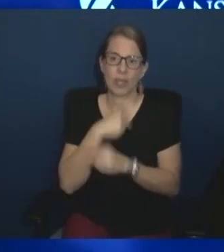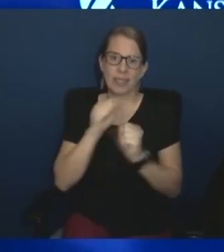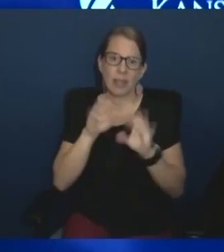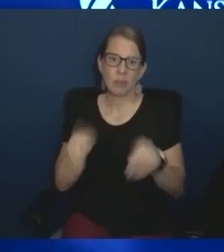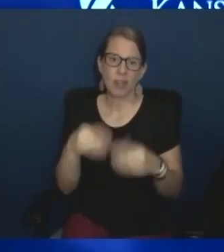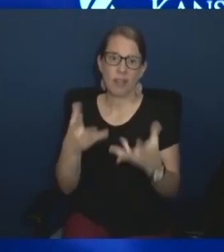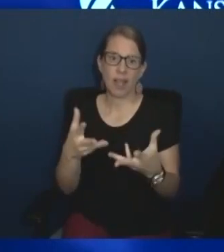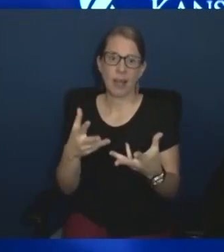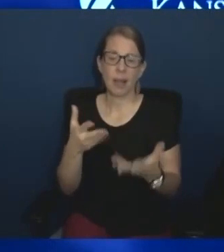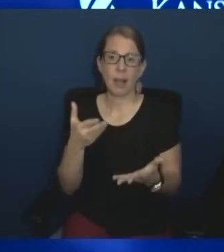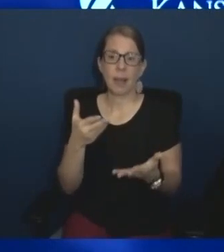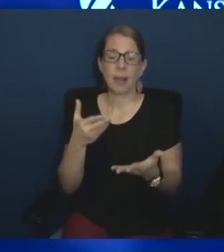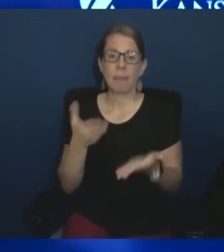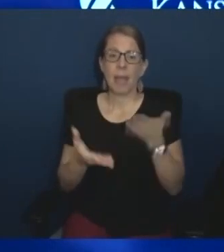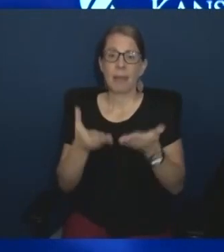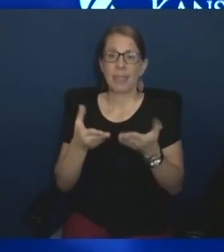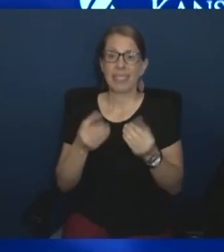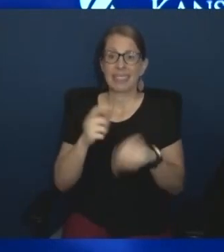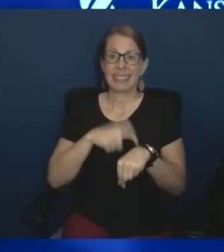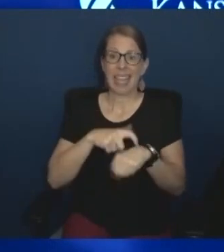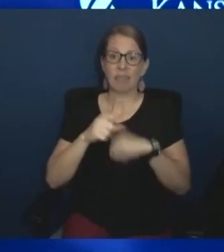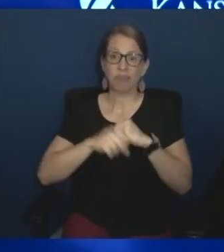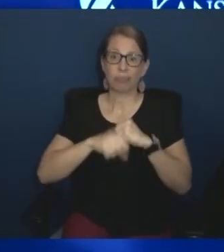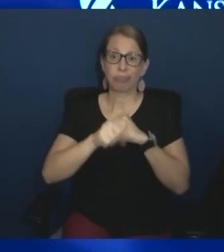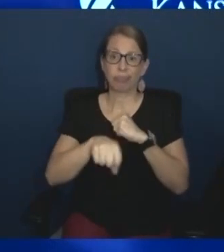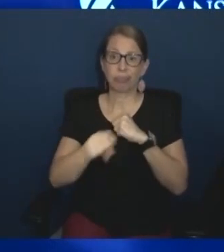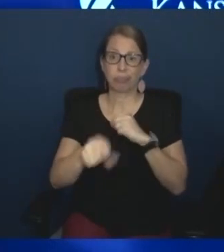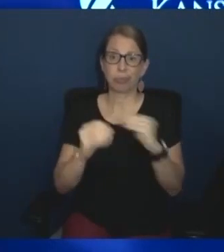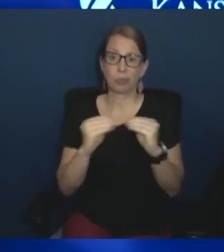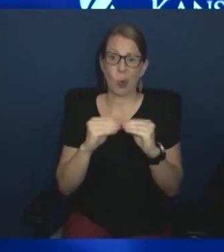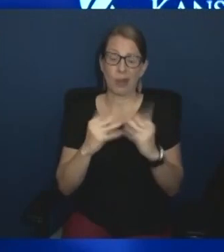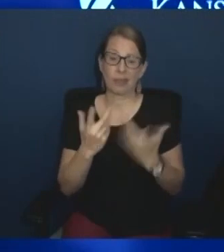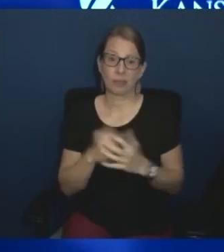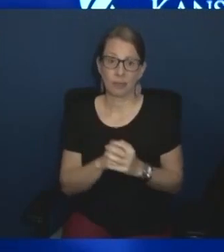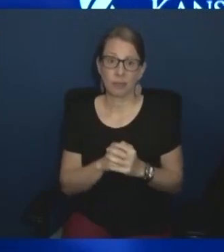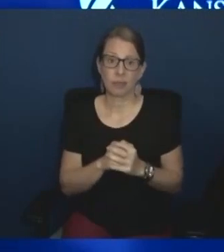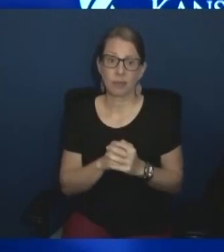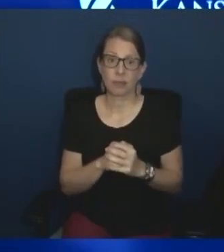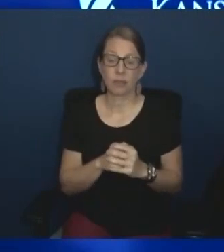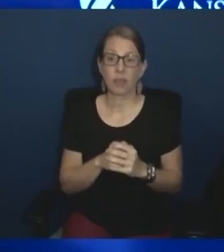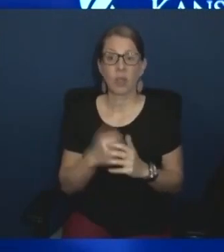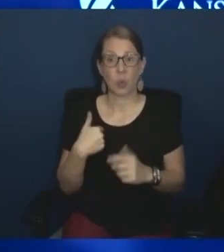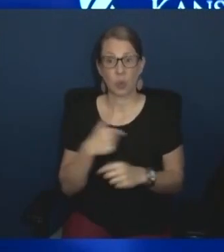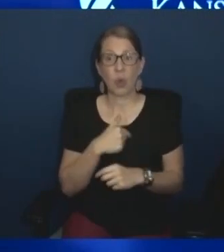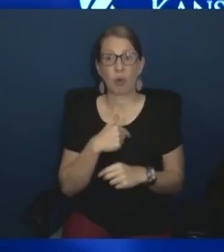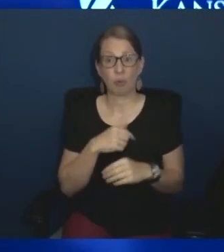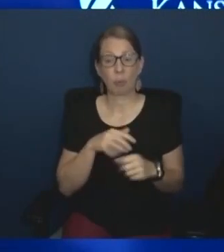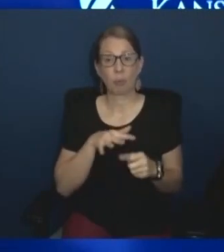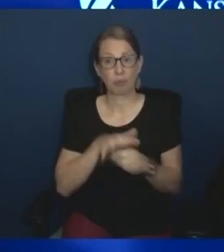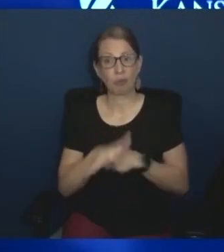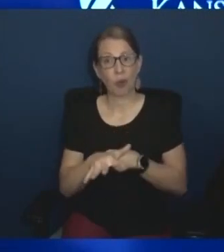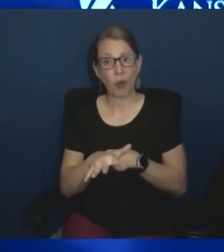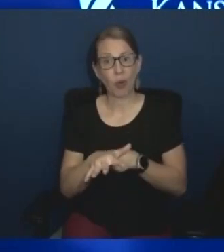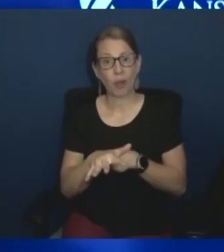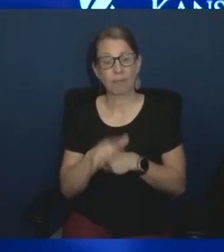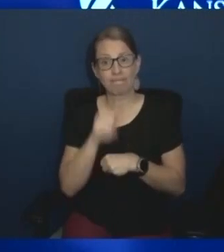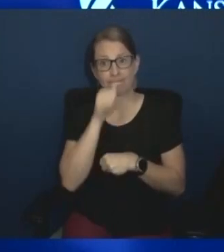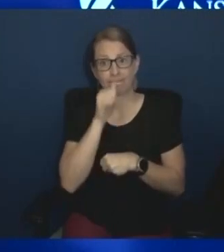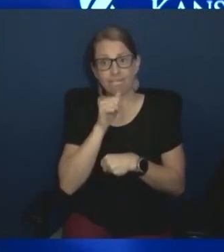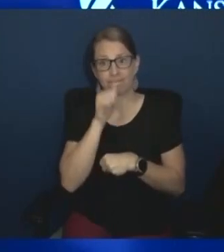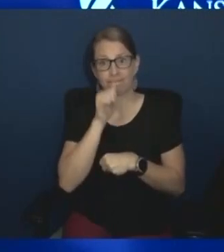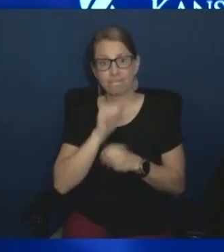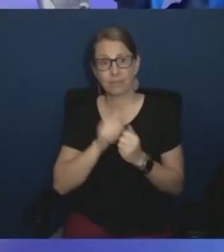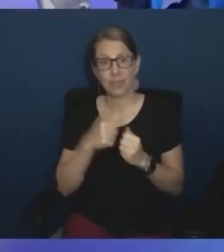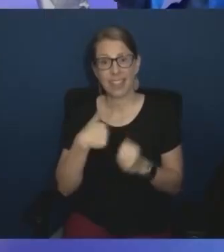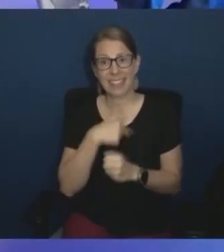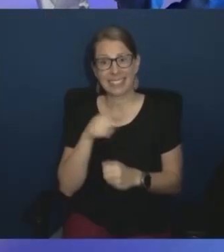bit more time, and in this environment where we are pretty full, you just got to be patient with us. Yeah,